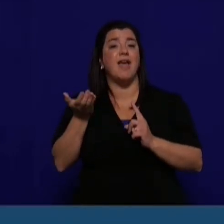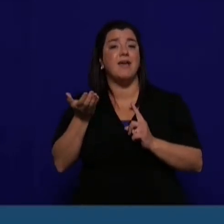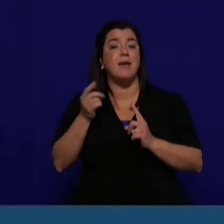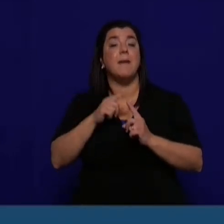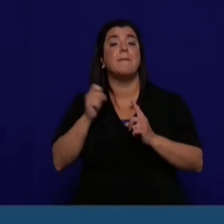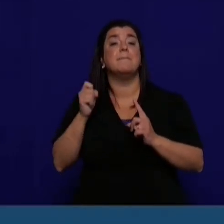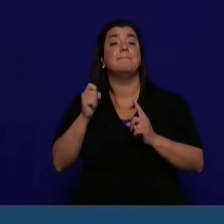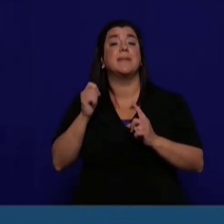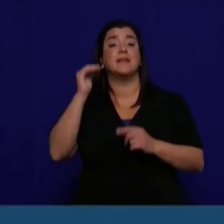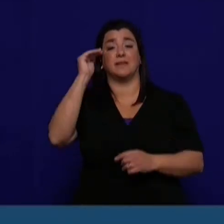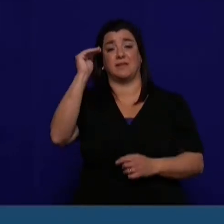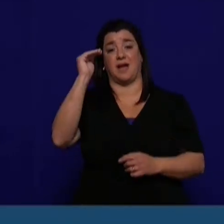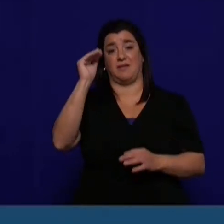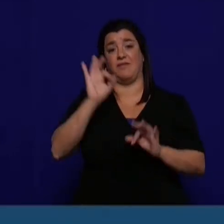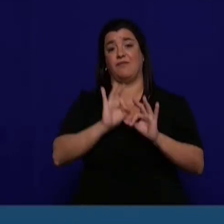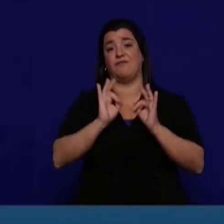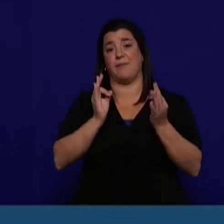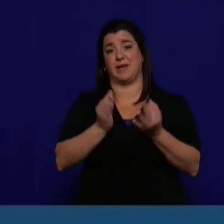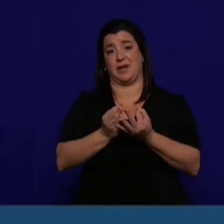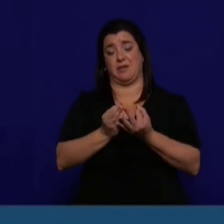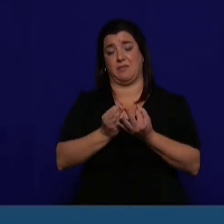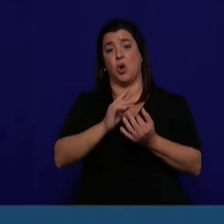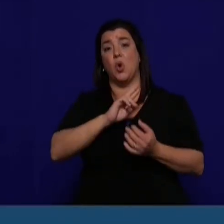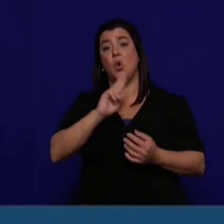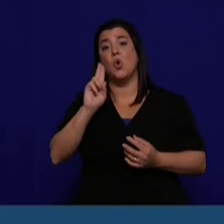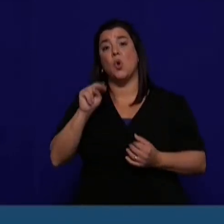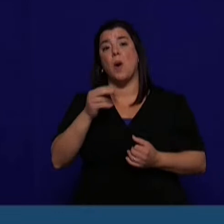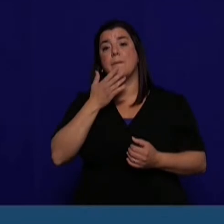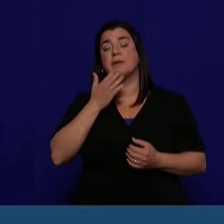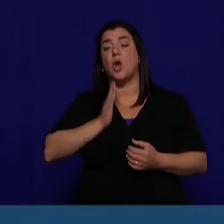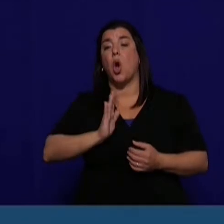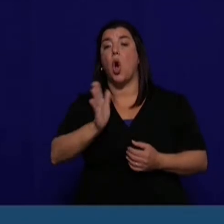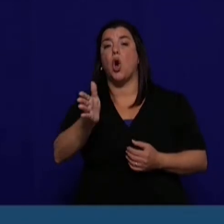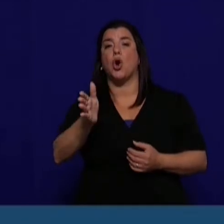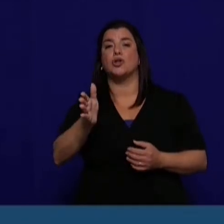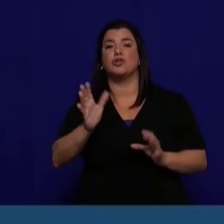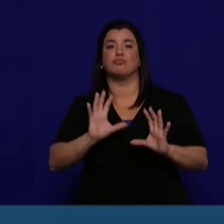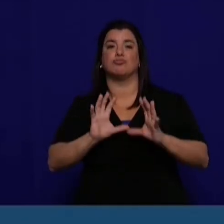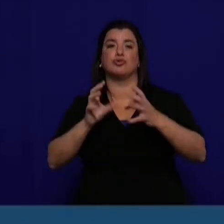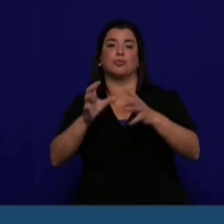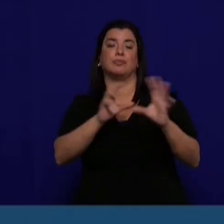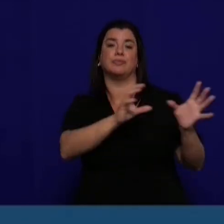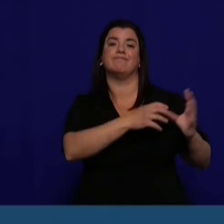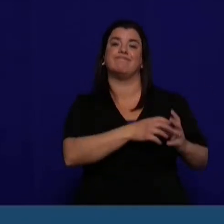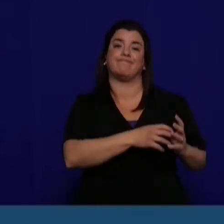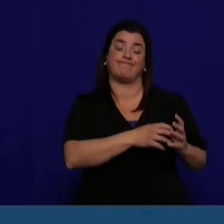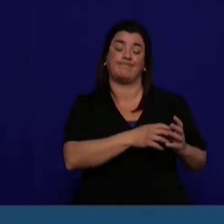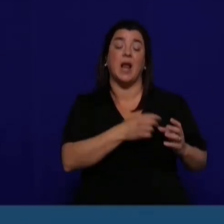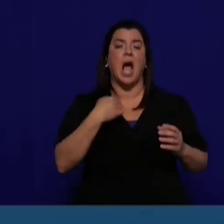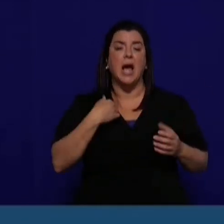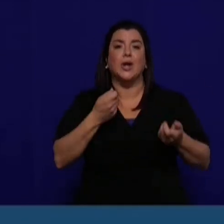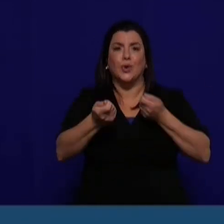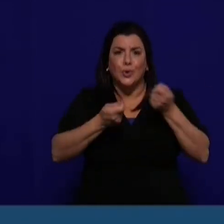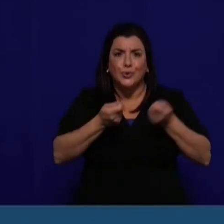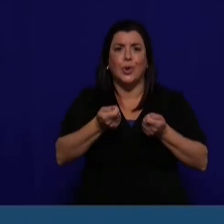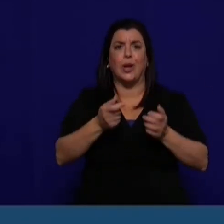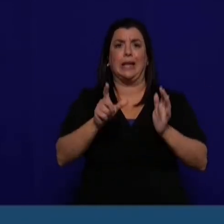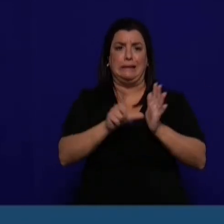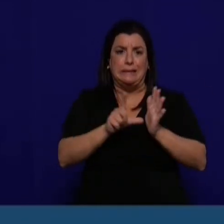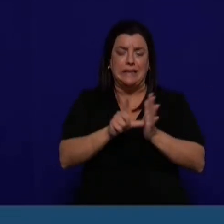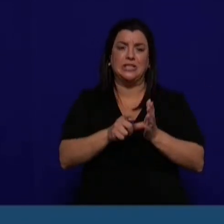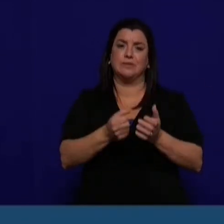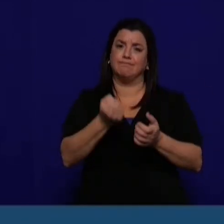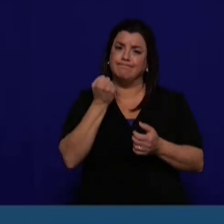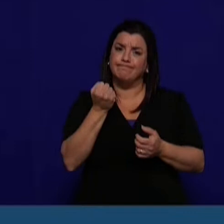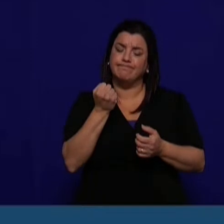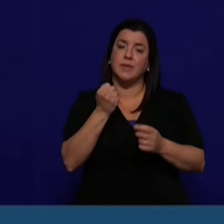tagħhom, social gatherings ukoll għandna diversi kontrolli hemm barra però xorta qed ikollna każijiet relatati